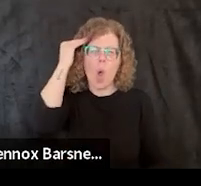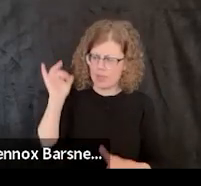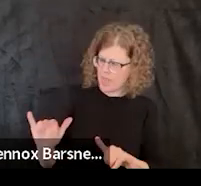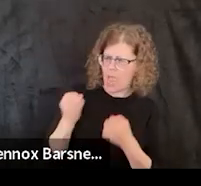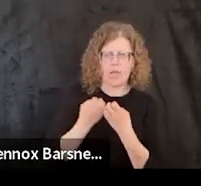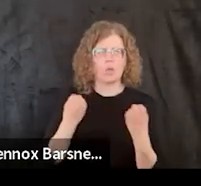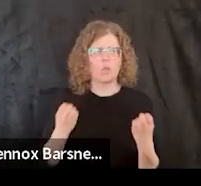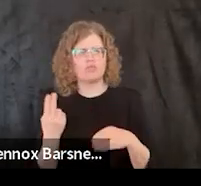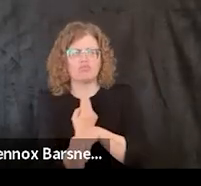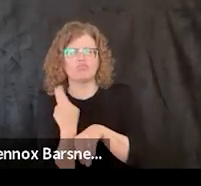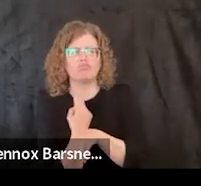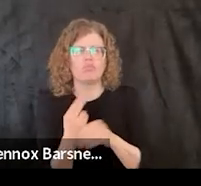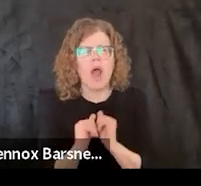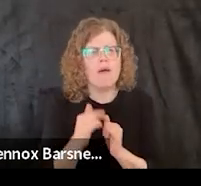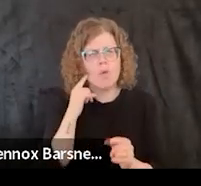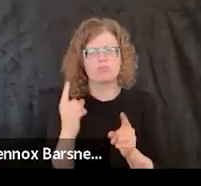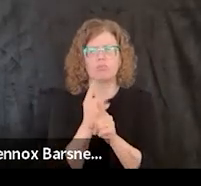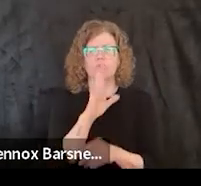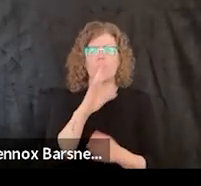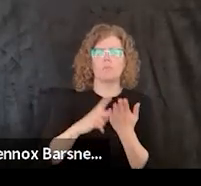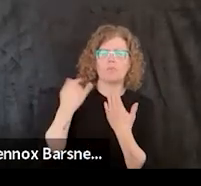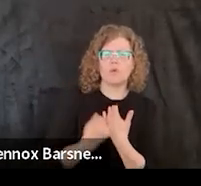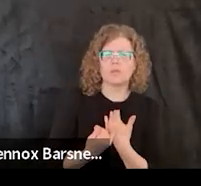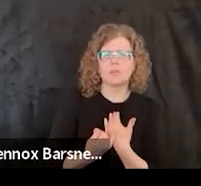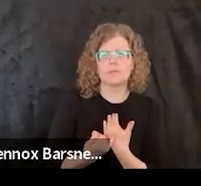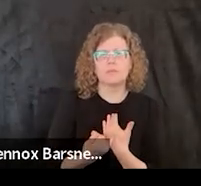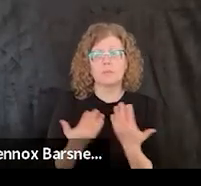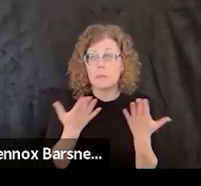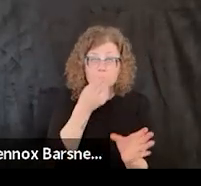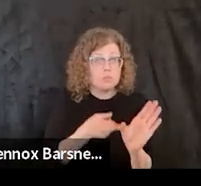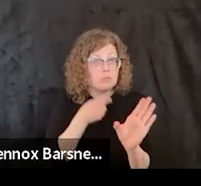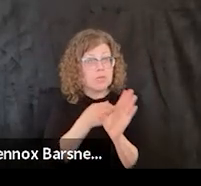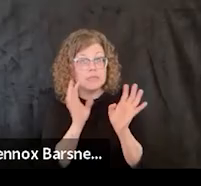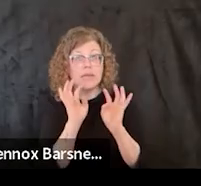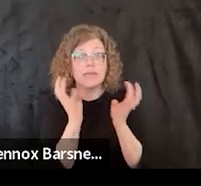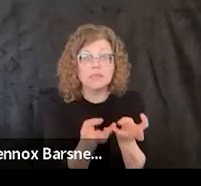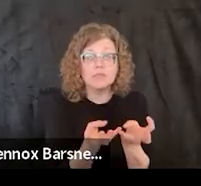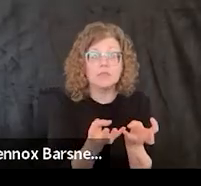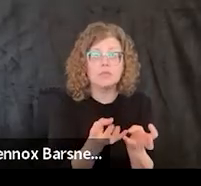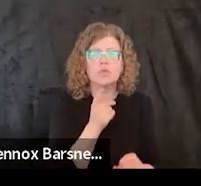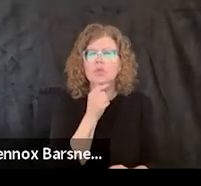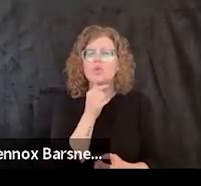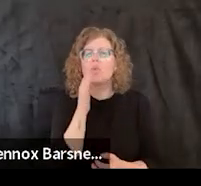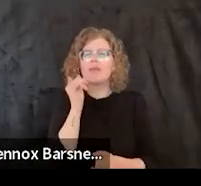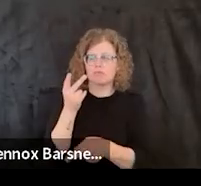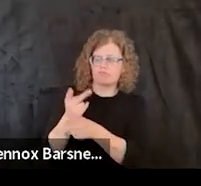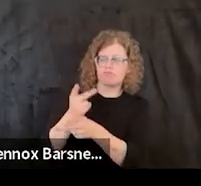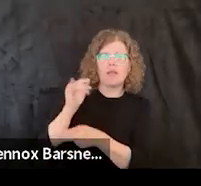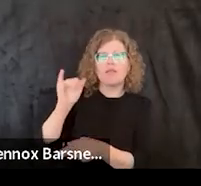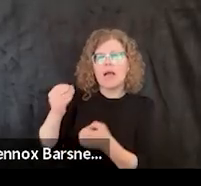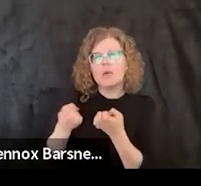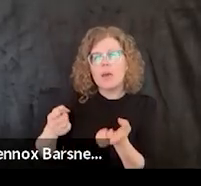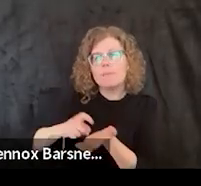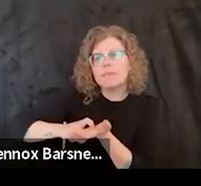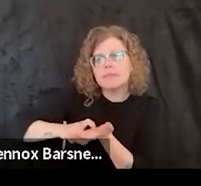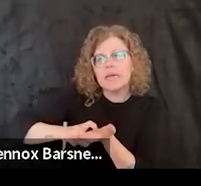needs? If you're in an artist collective, who is responsible for housing and upkeeping the equipment? And is